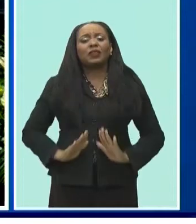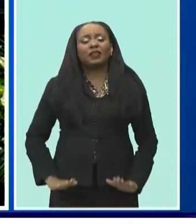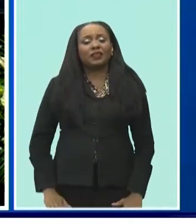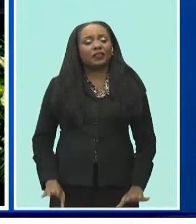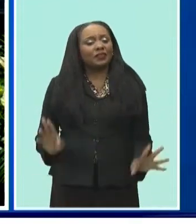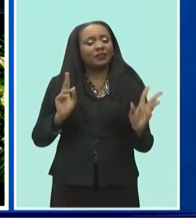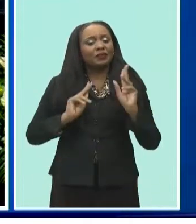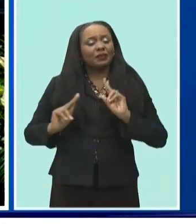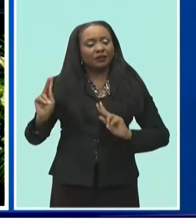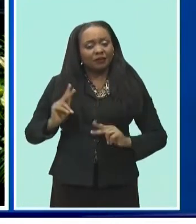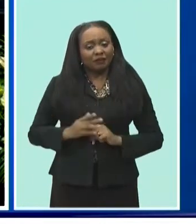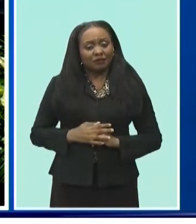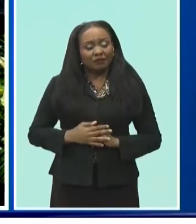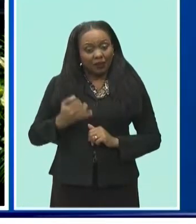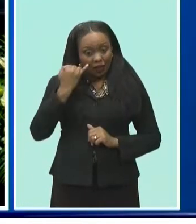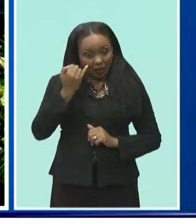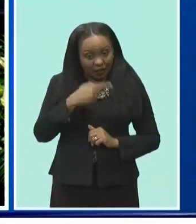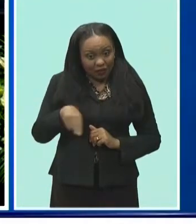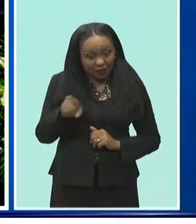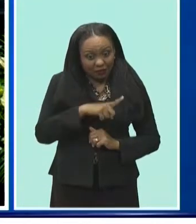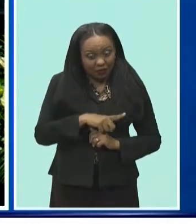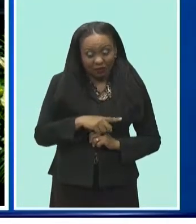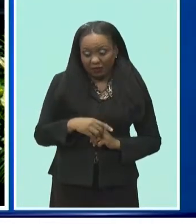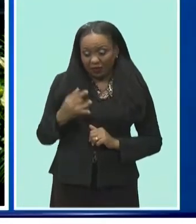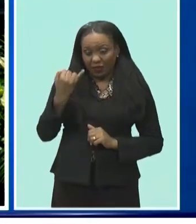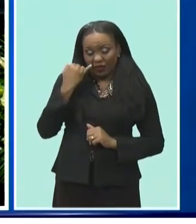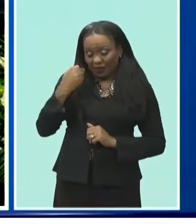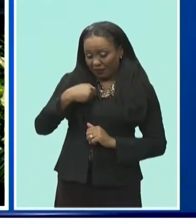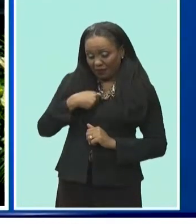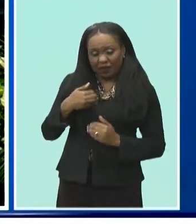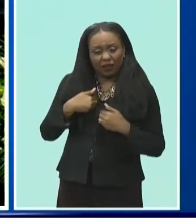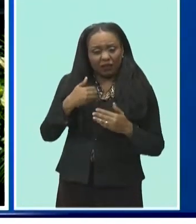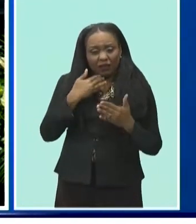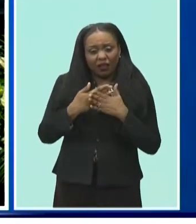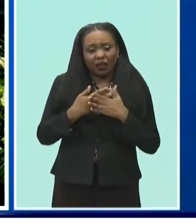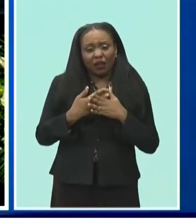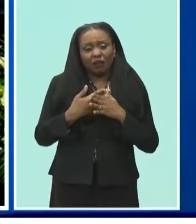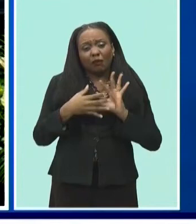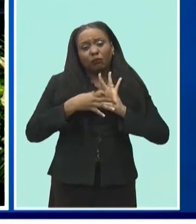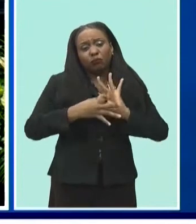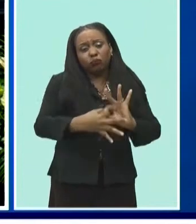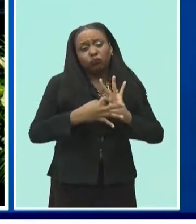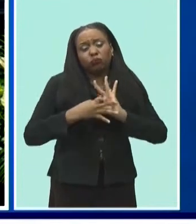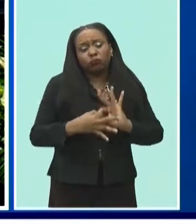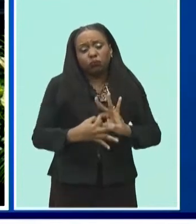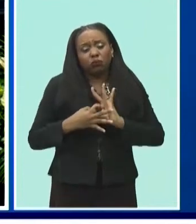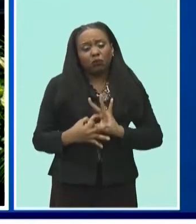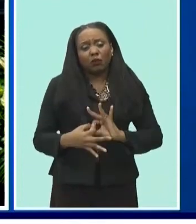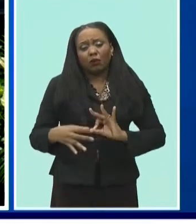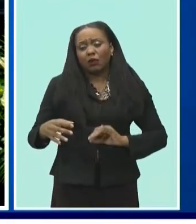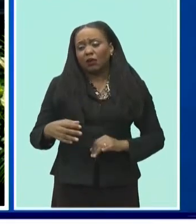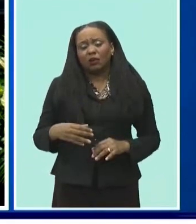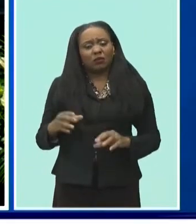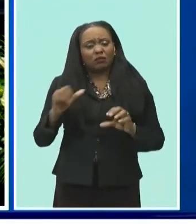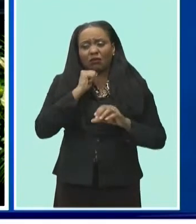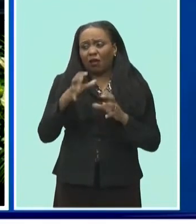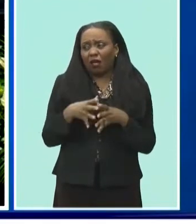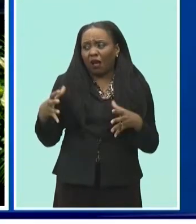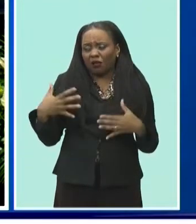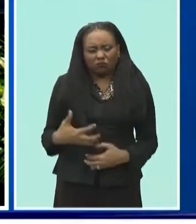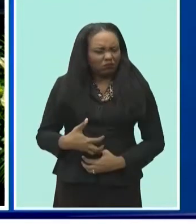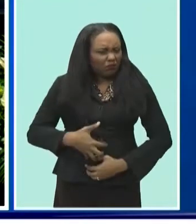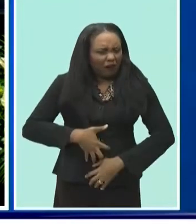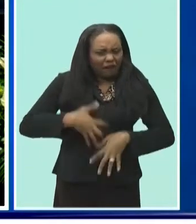If more of us were to develop a love for one another, or fellow brothers and sisters, we would have less anger and violence